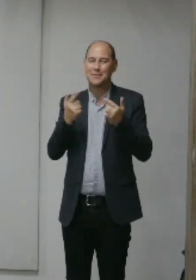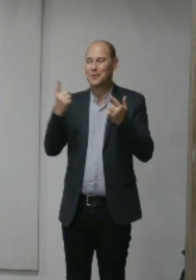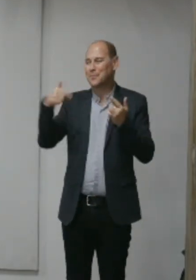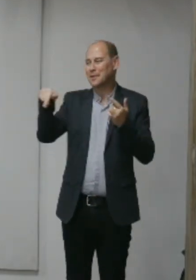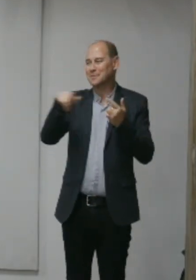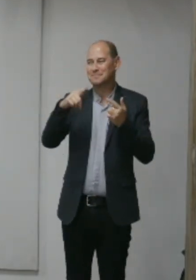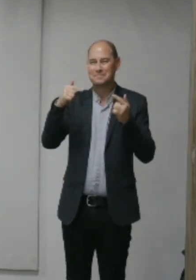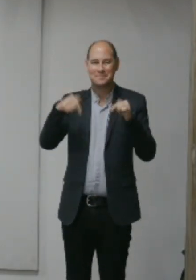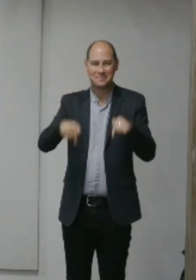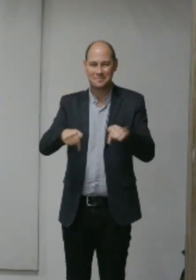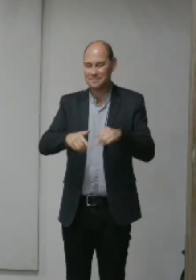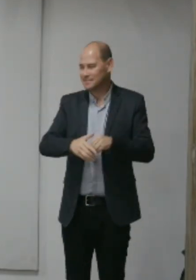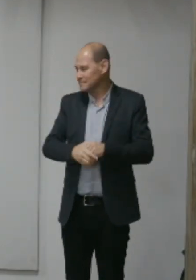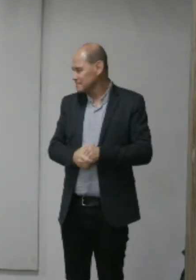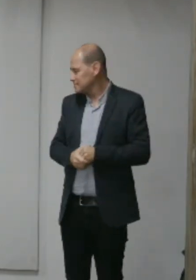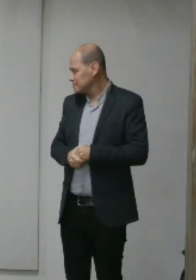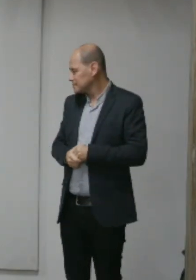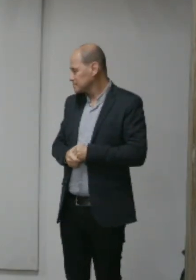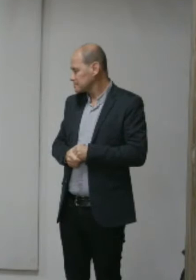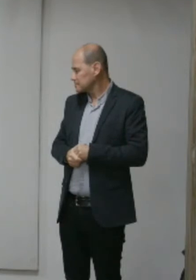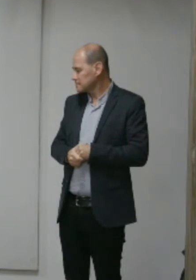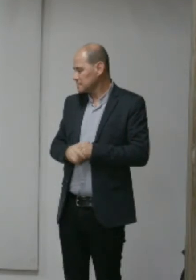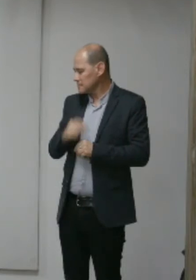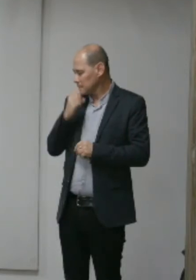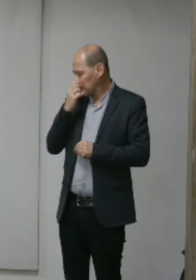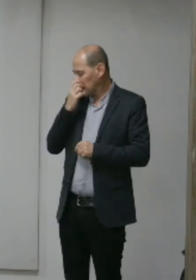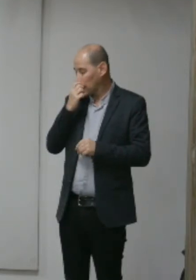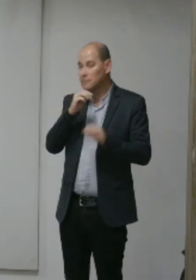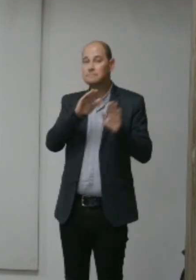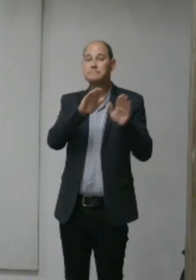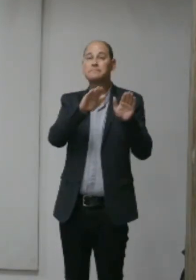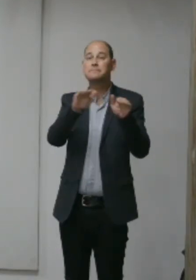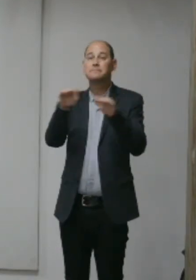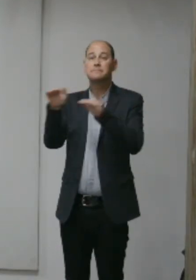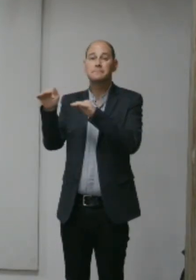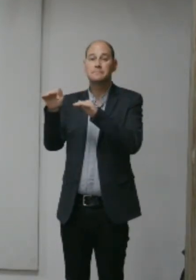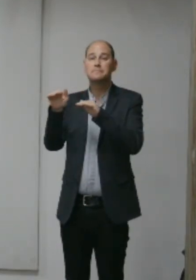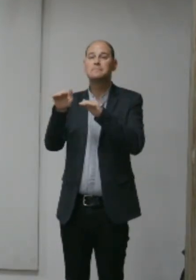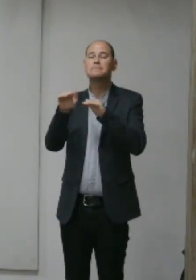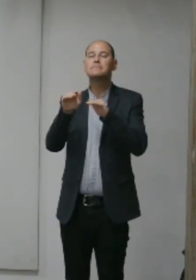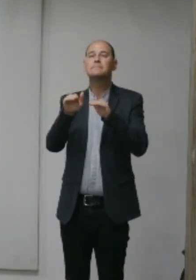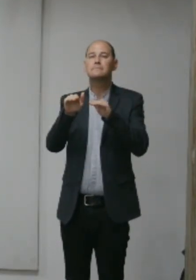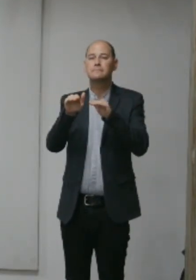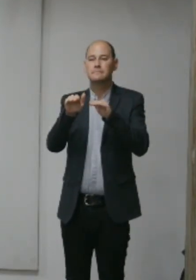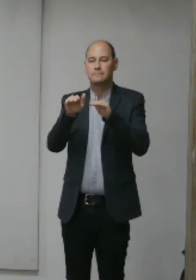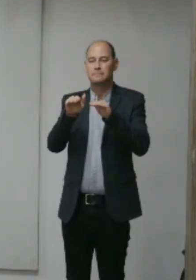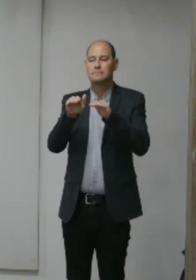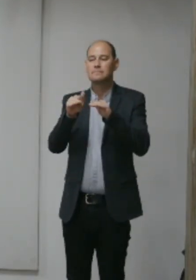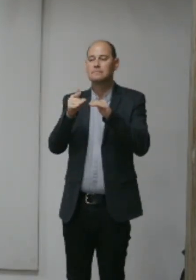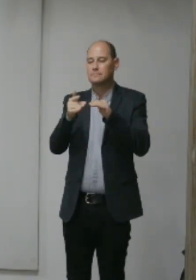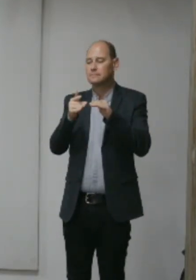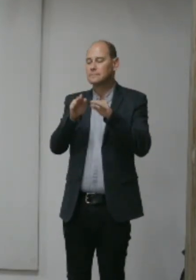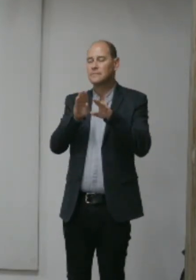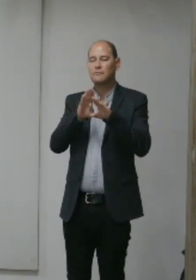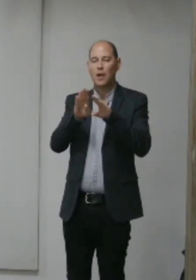here. I just wanted to remind you that on the Healing Justice website, there are loads